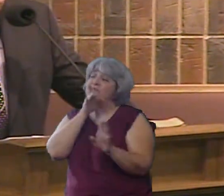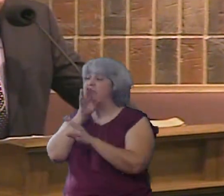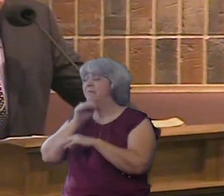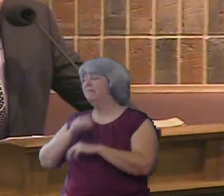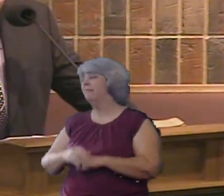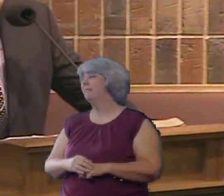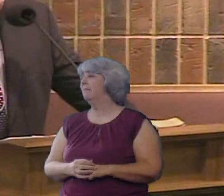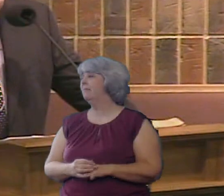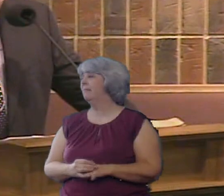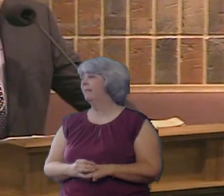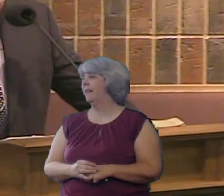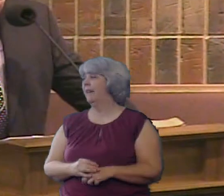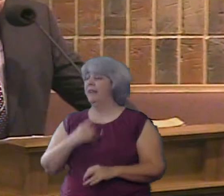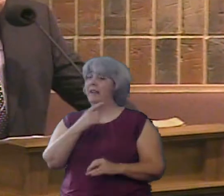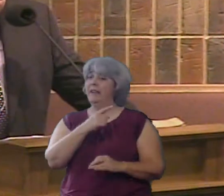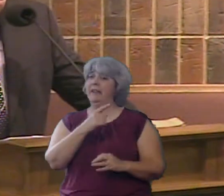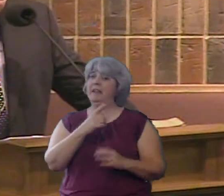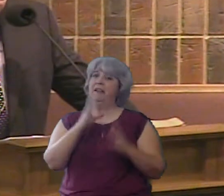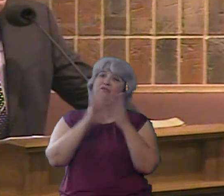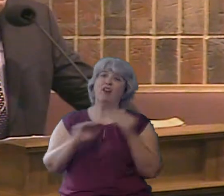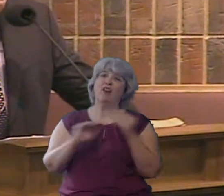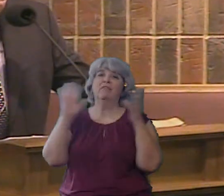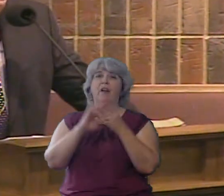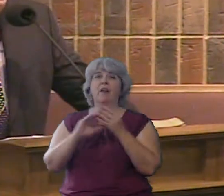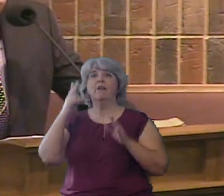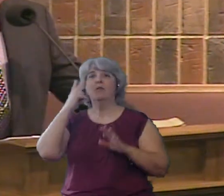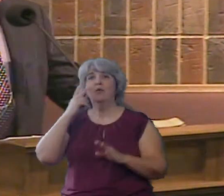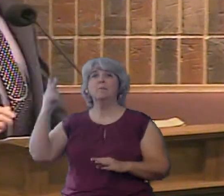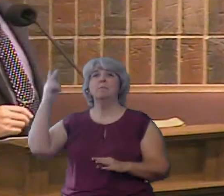He shared his stories.